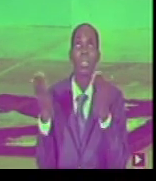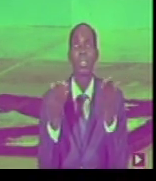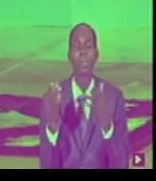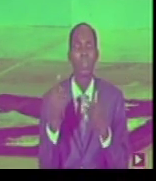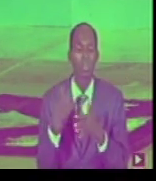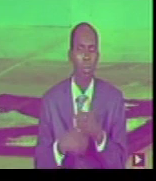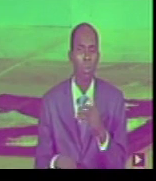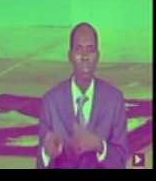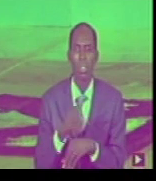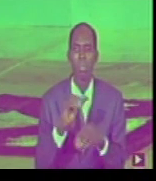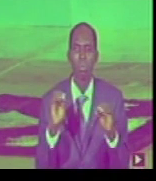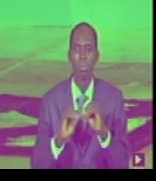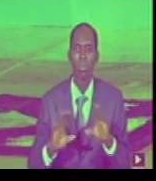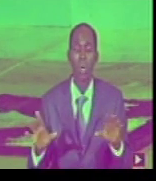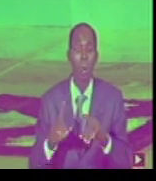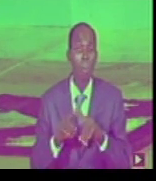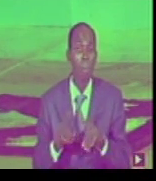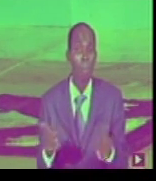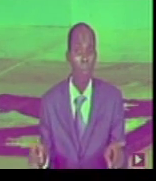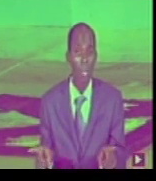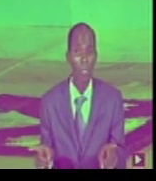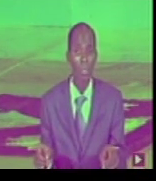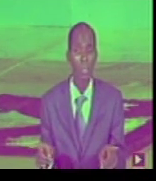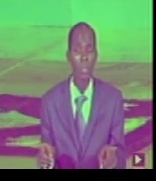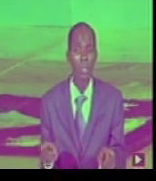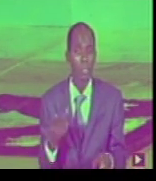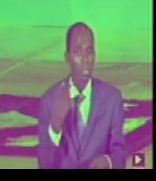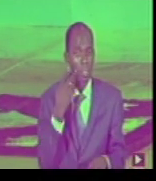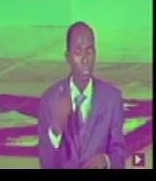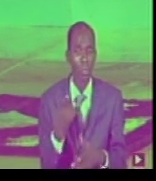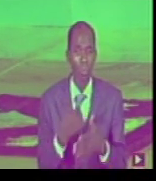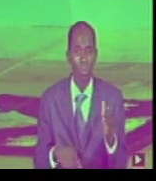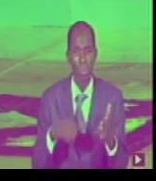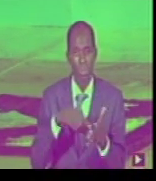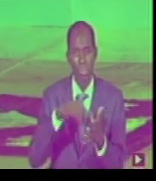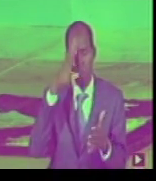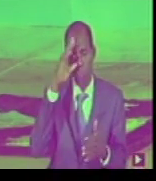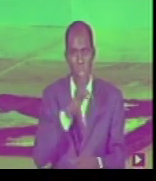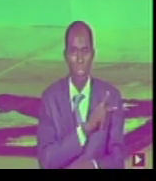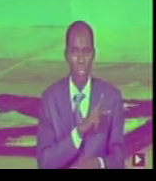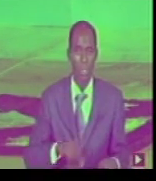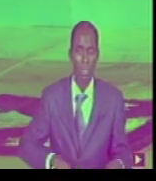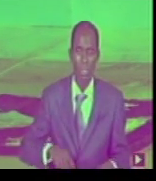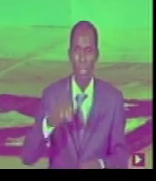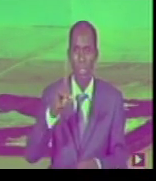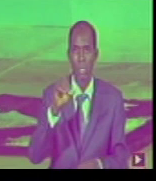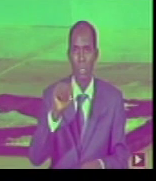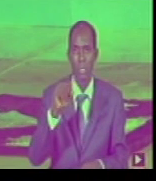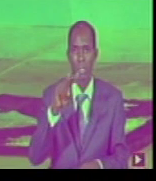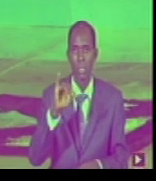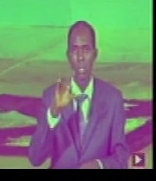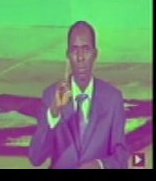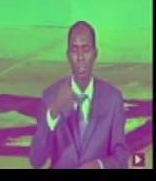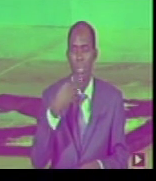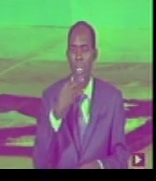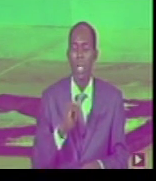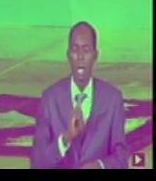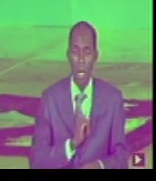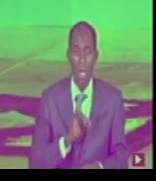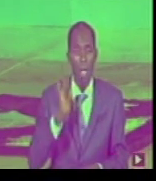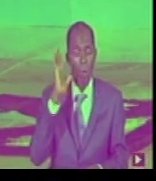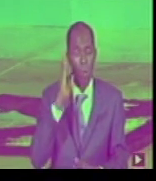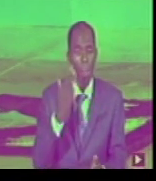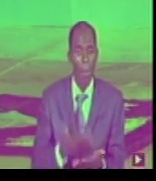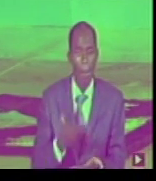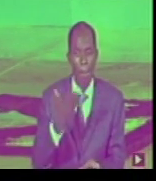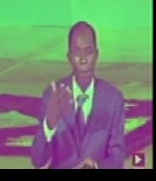nothing. But here David said, I will buy it at a price, and I